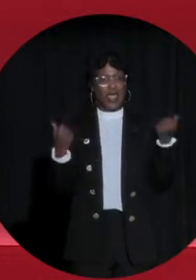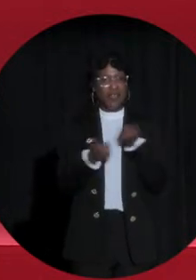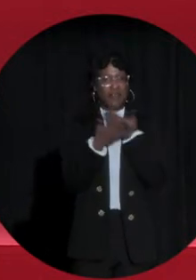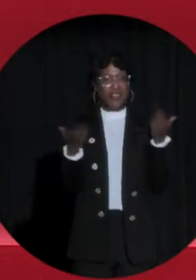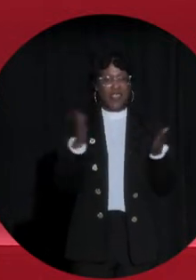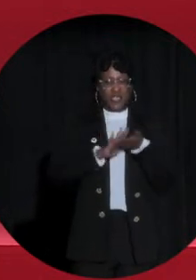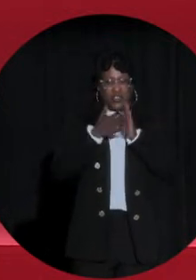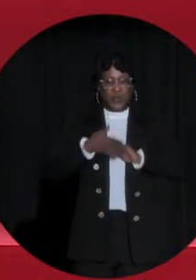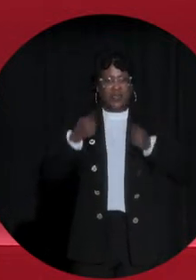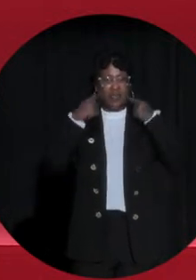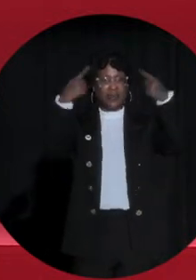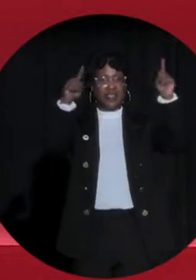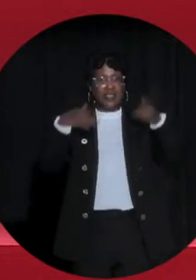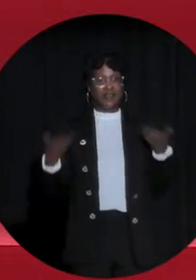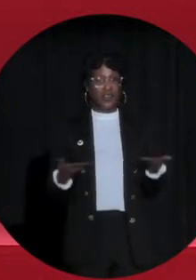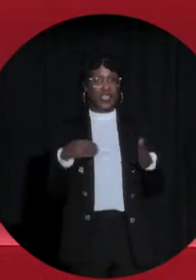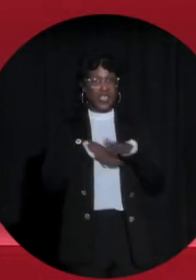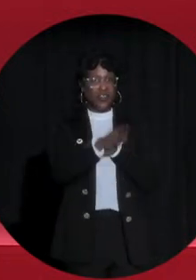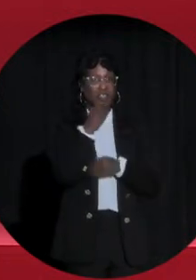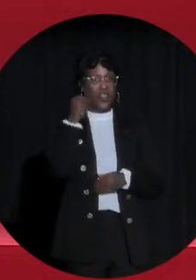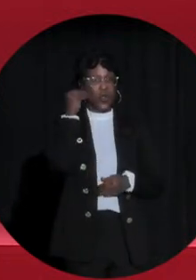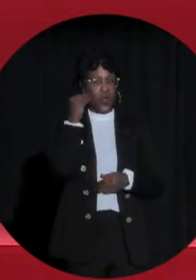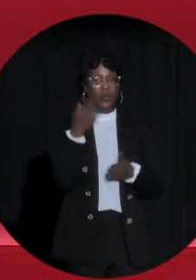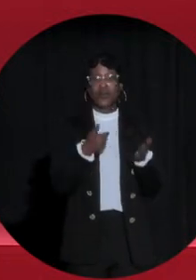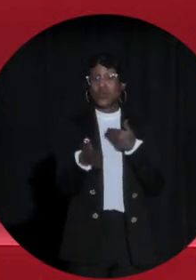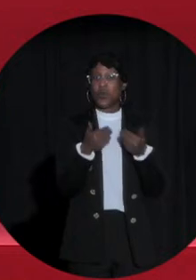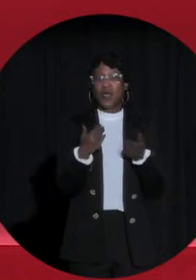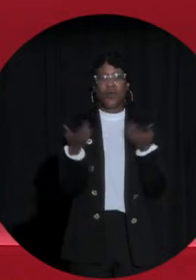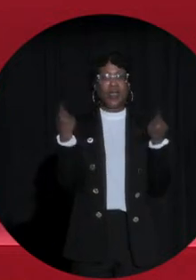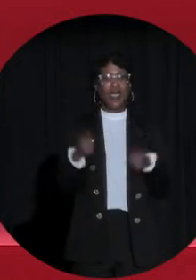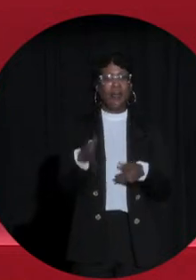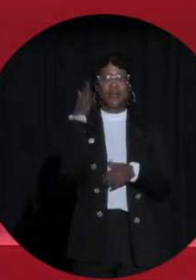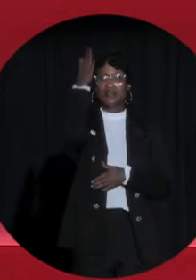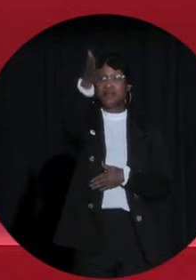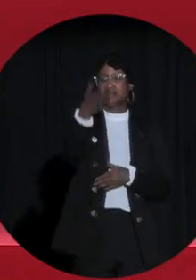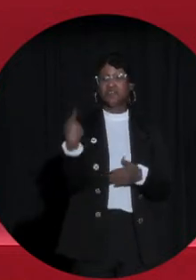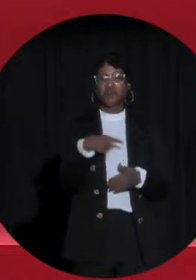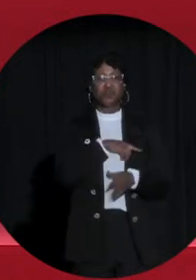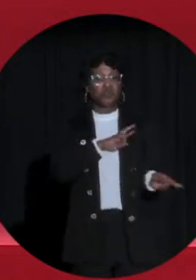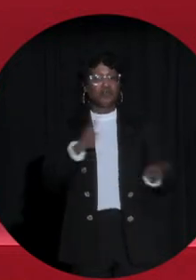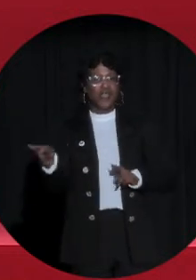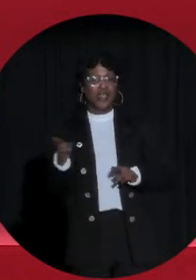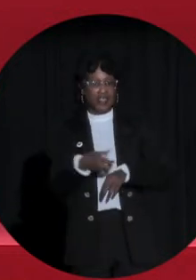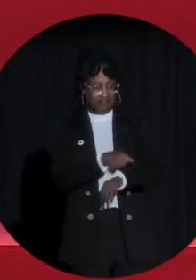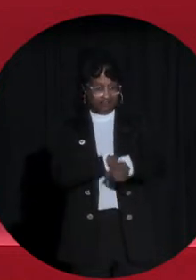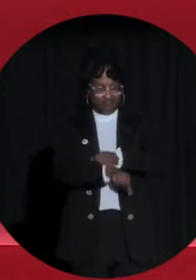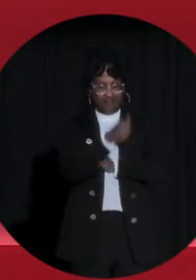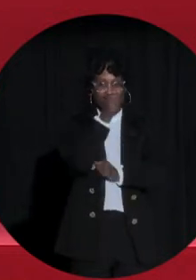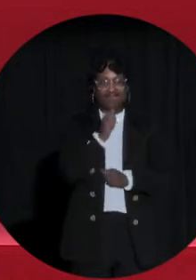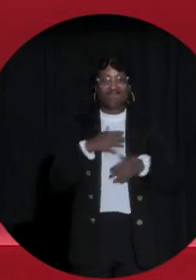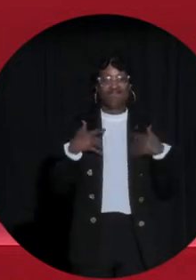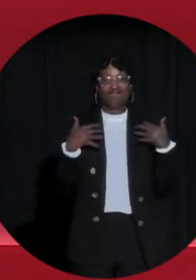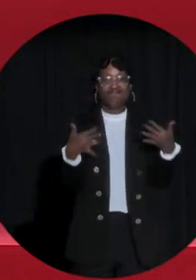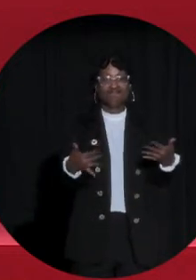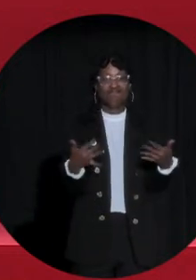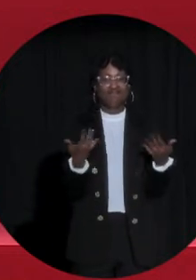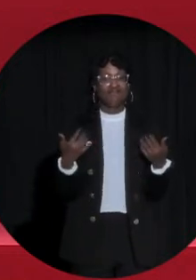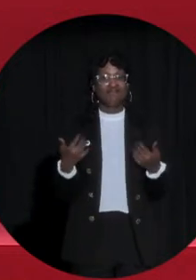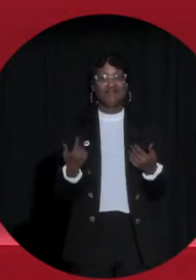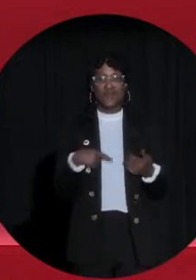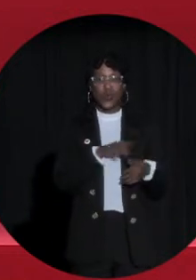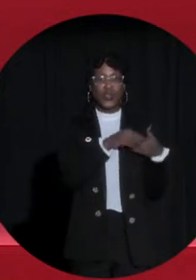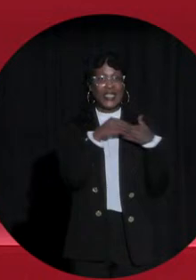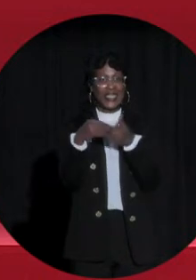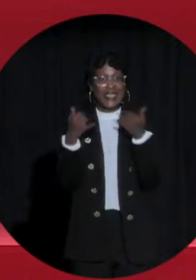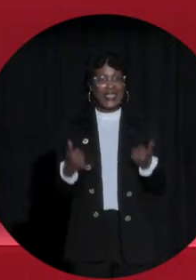matter what comes later, we're ready. We lead now because we've had practice with change. The